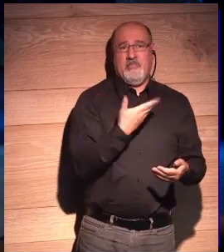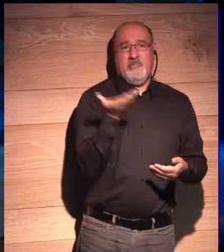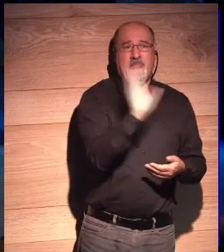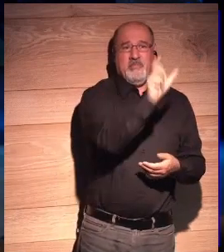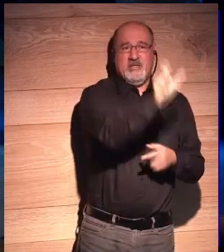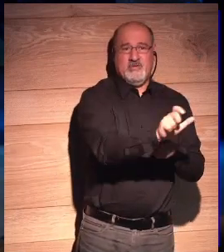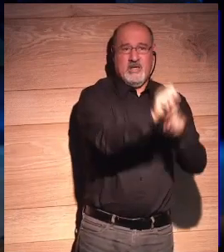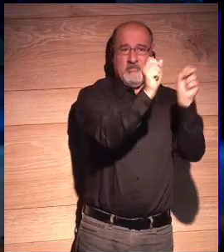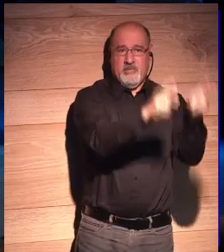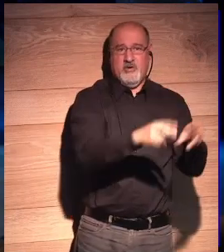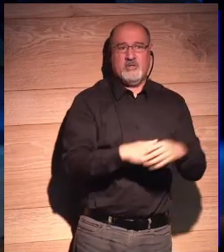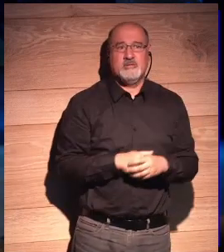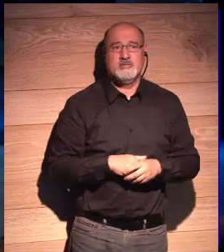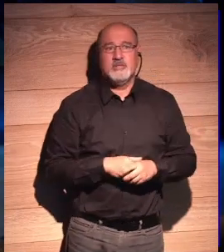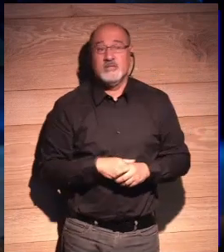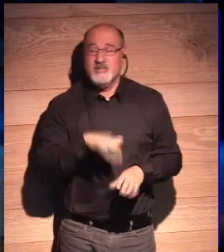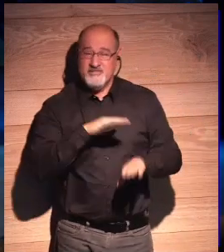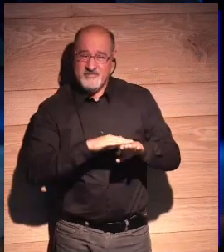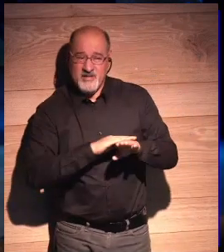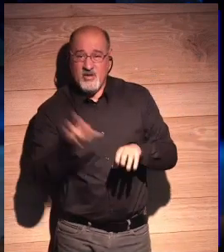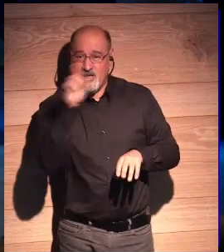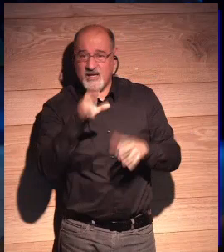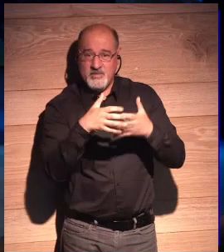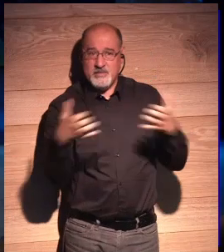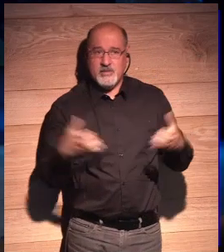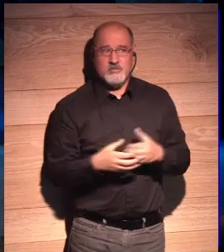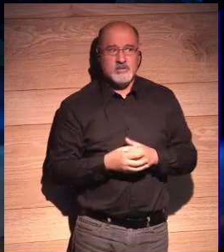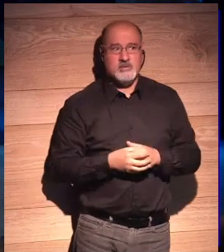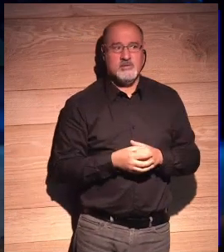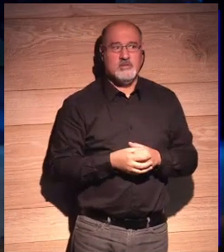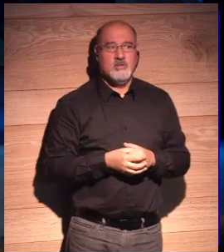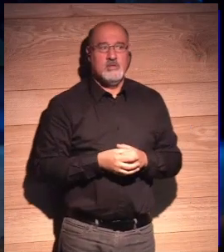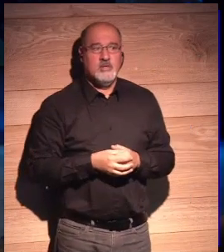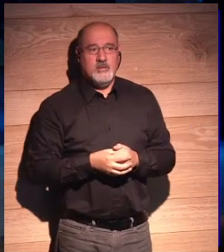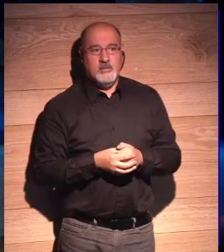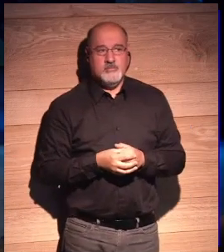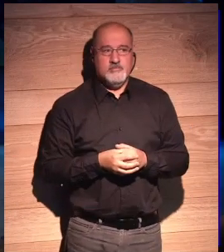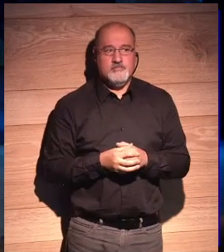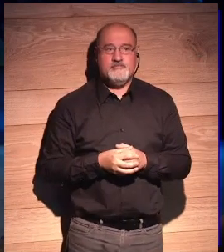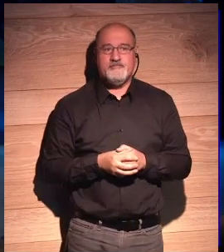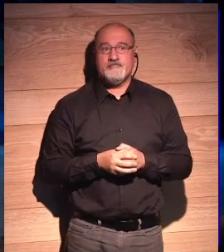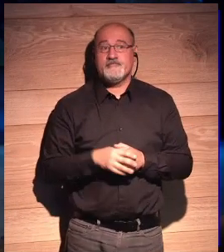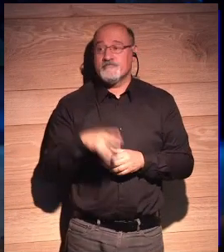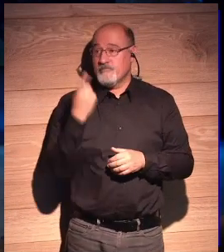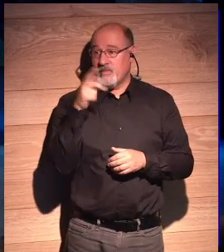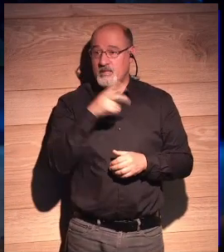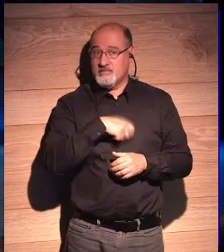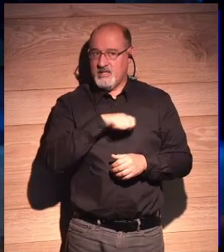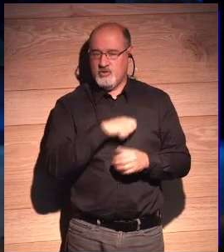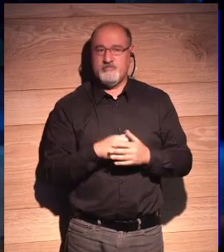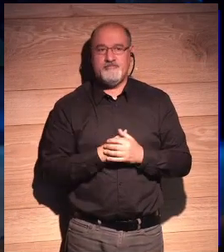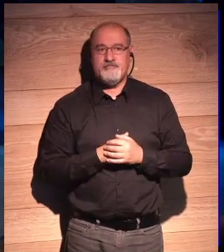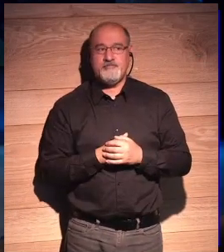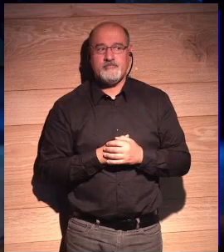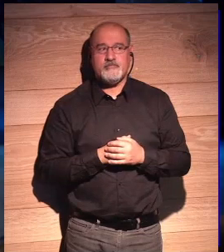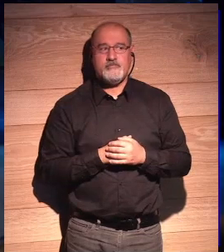The translator's asking you to repeat the question. So okay. En español. So, yeah.